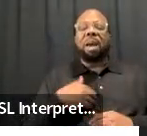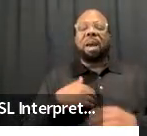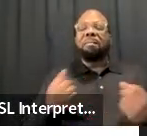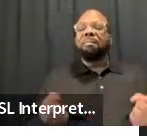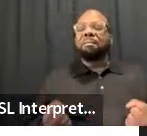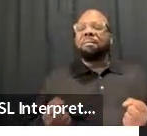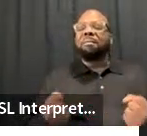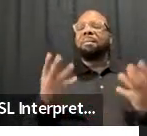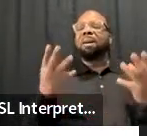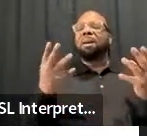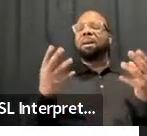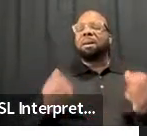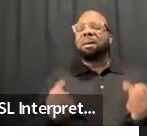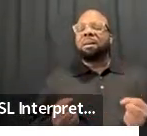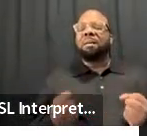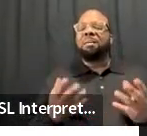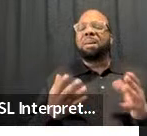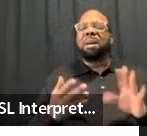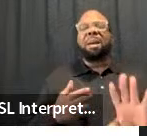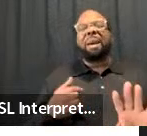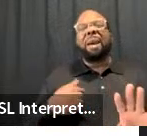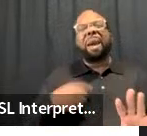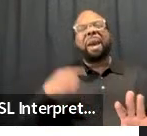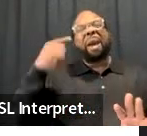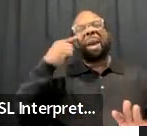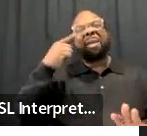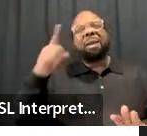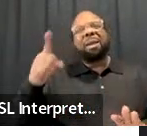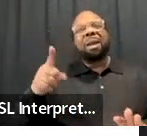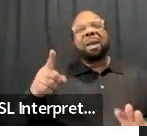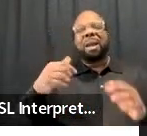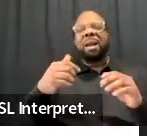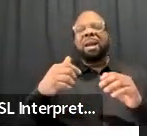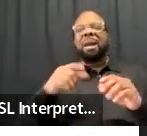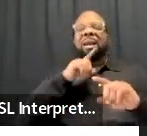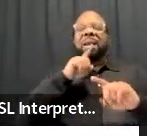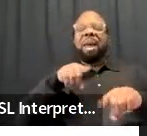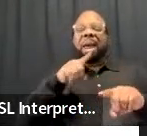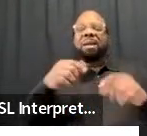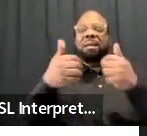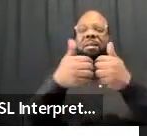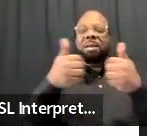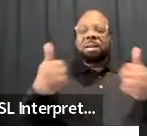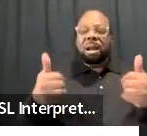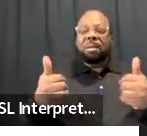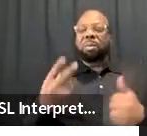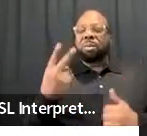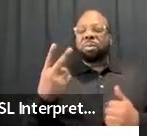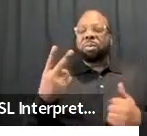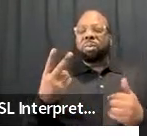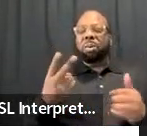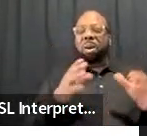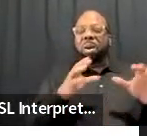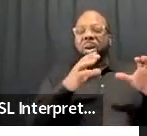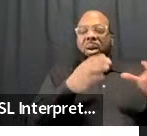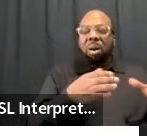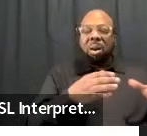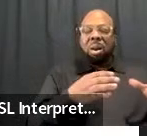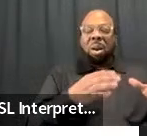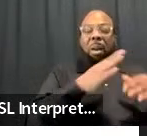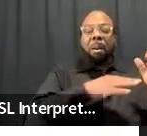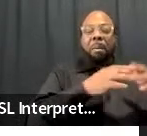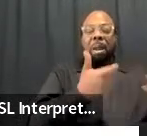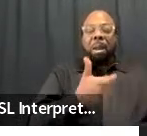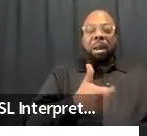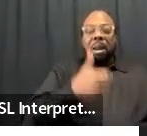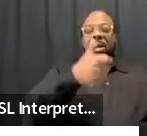of, I kind of need to break the answer down into two different scales, right? So we have buildings that are larger than 25,000